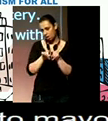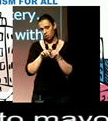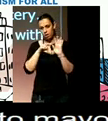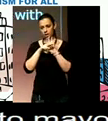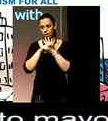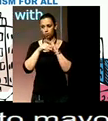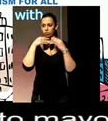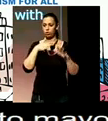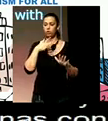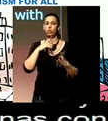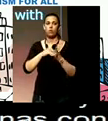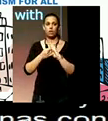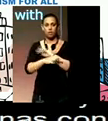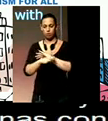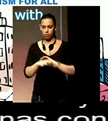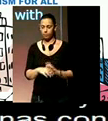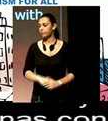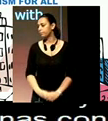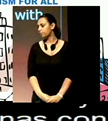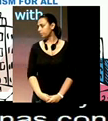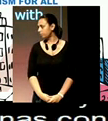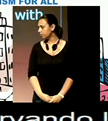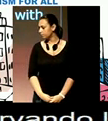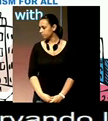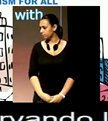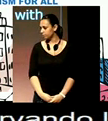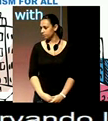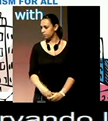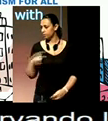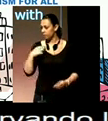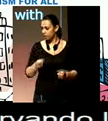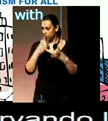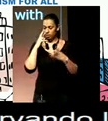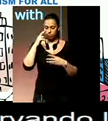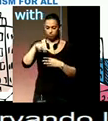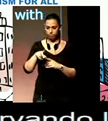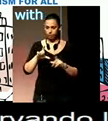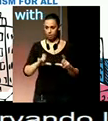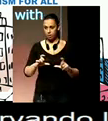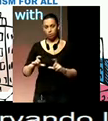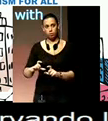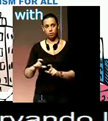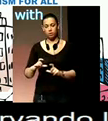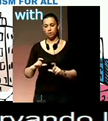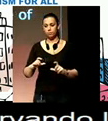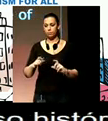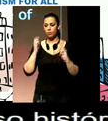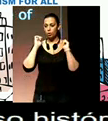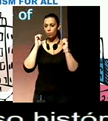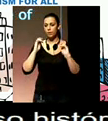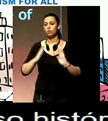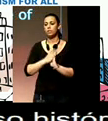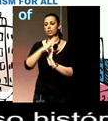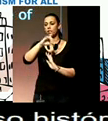always preserving the nature of the architecture. There's another